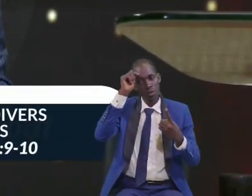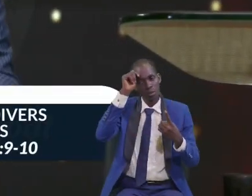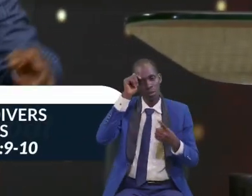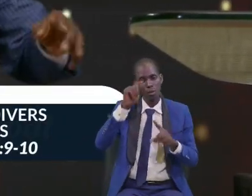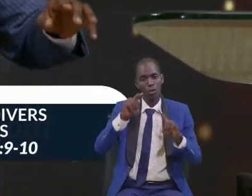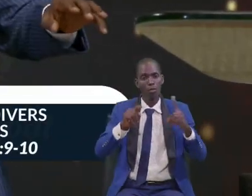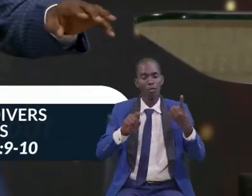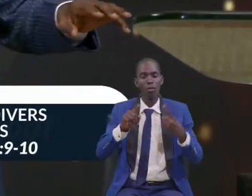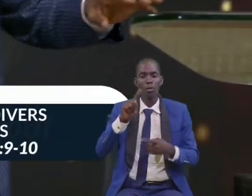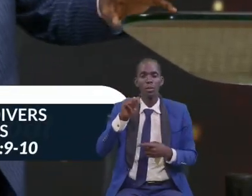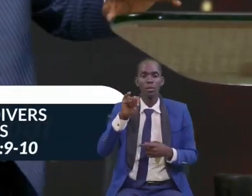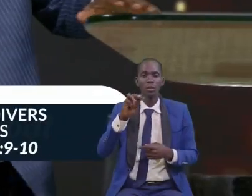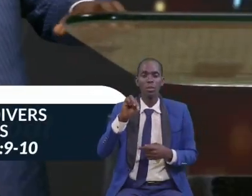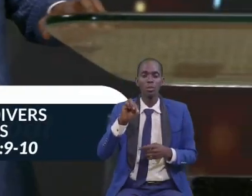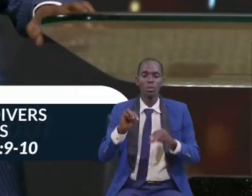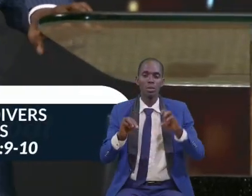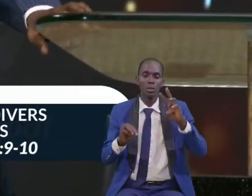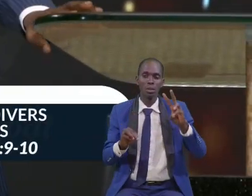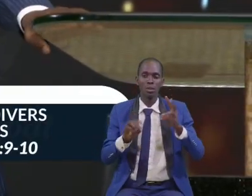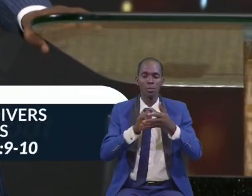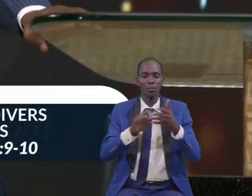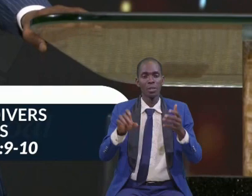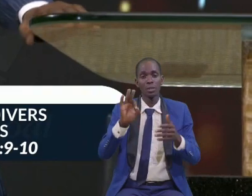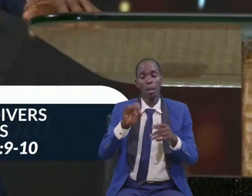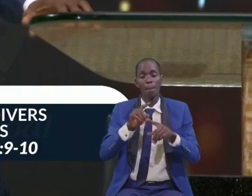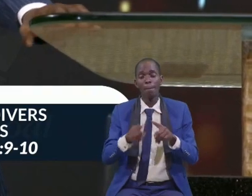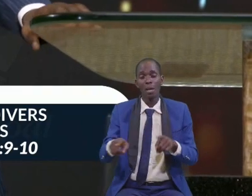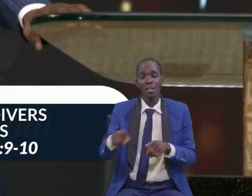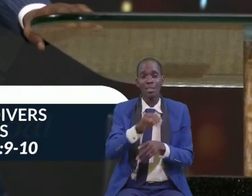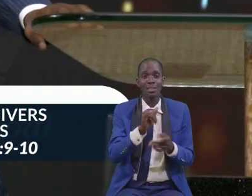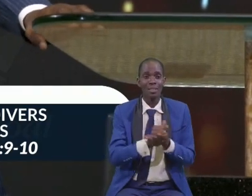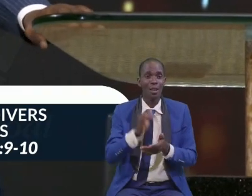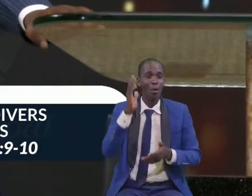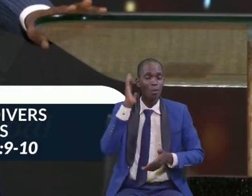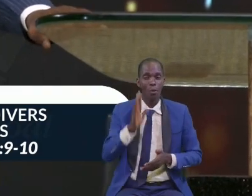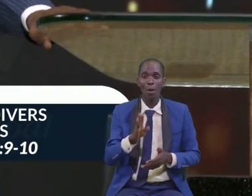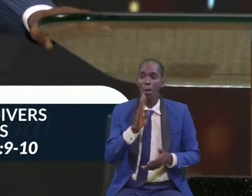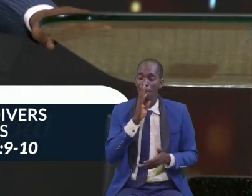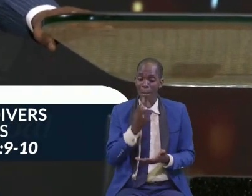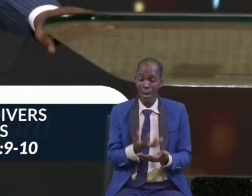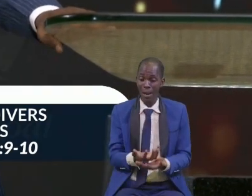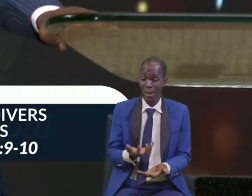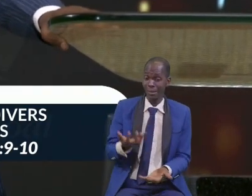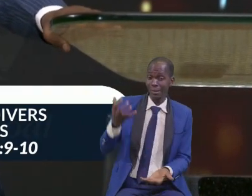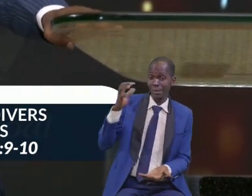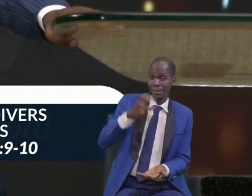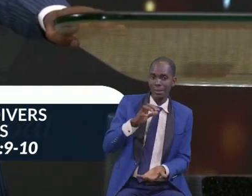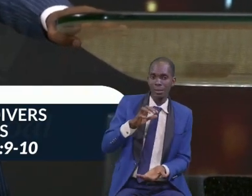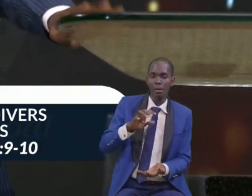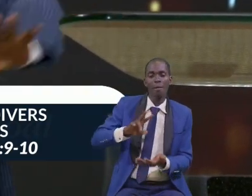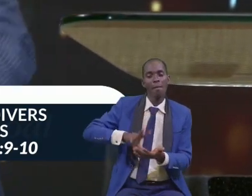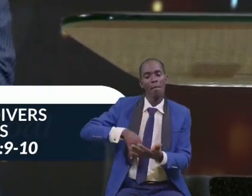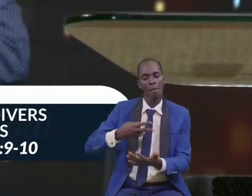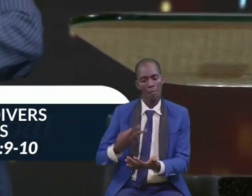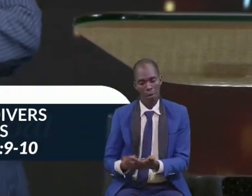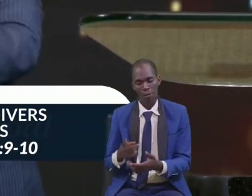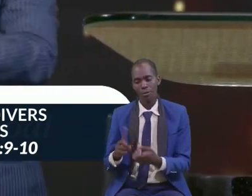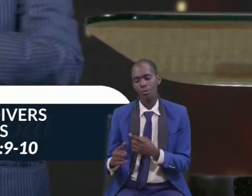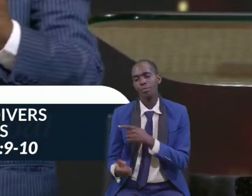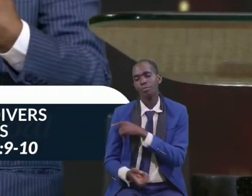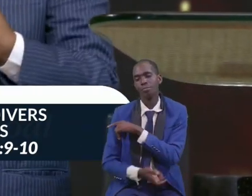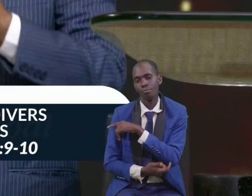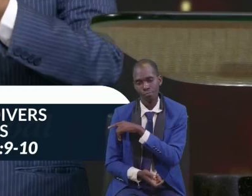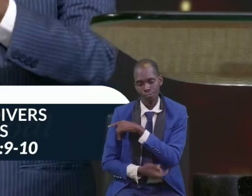verse 9. It says, but they that will be rich fall into temptation and a snare. These